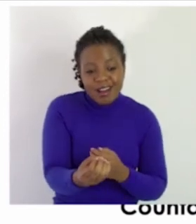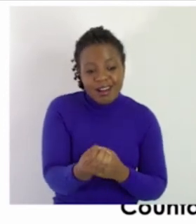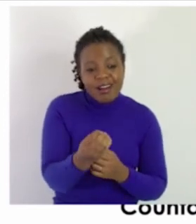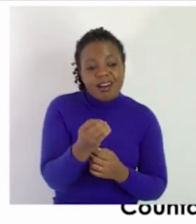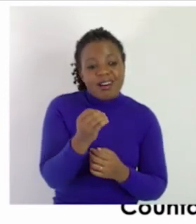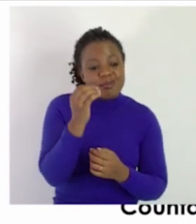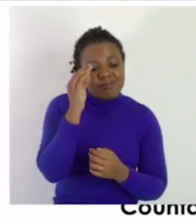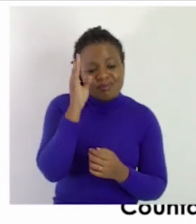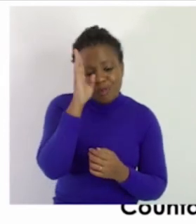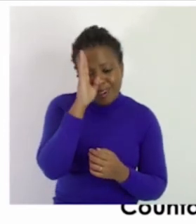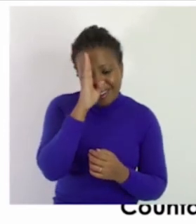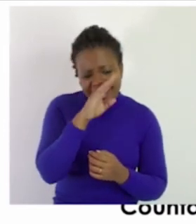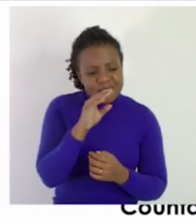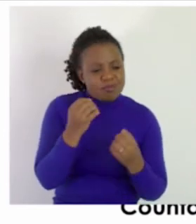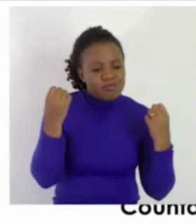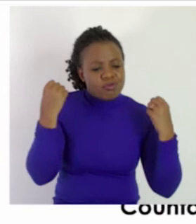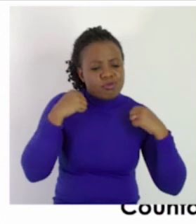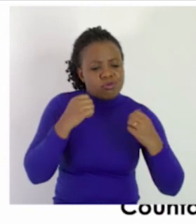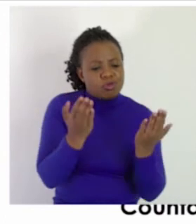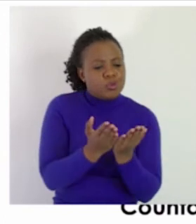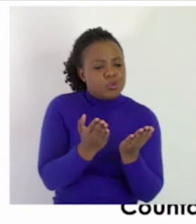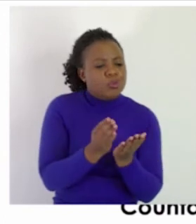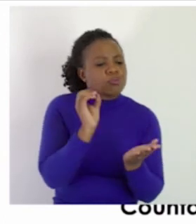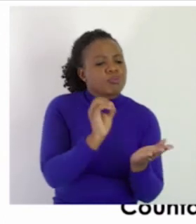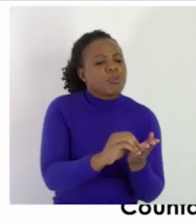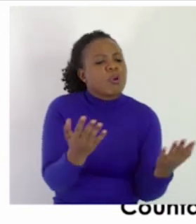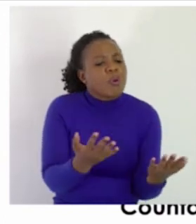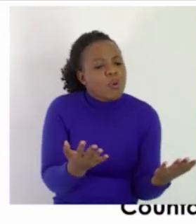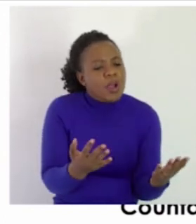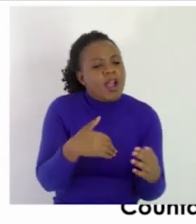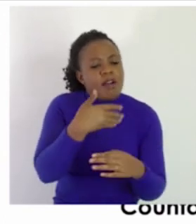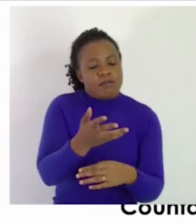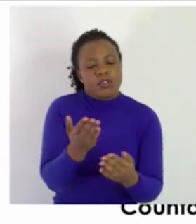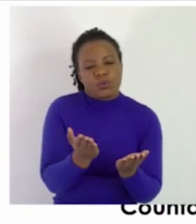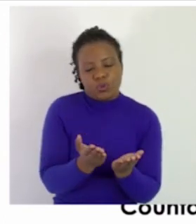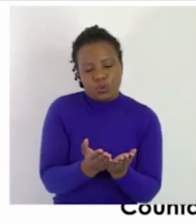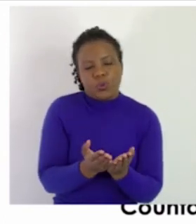school. Right, let's identify the countable nouns there.